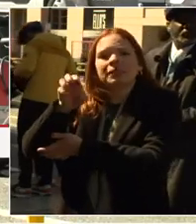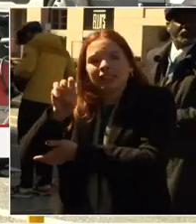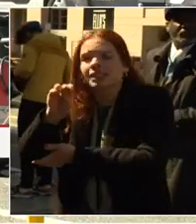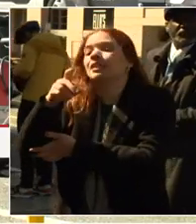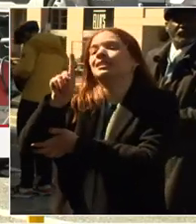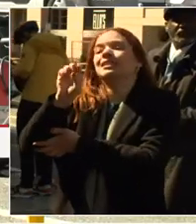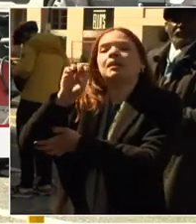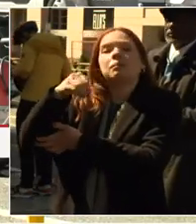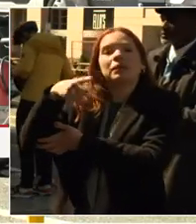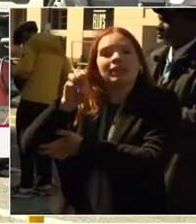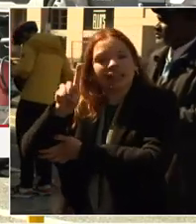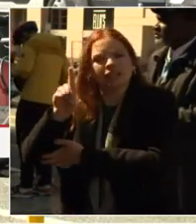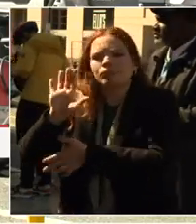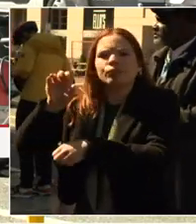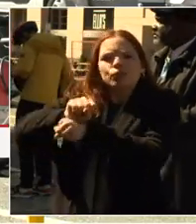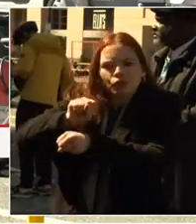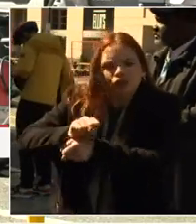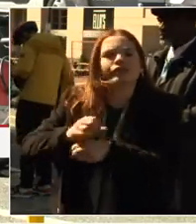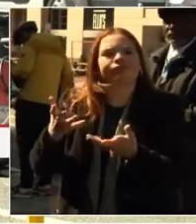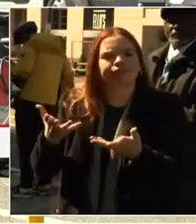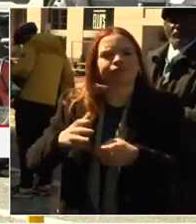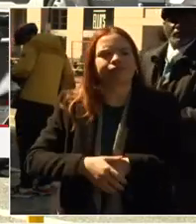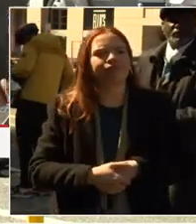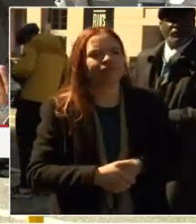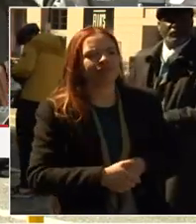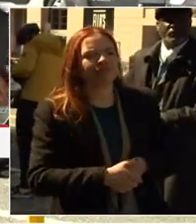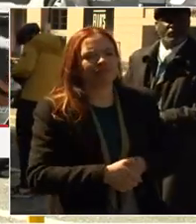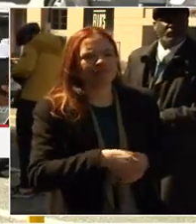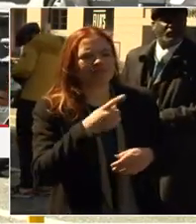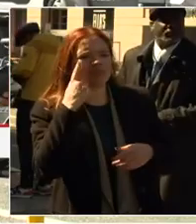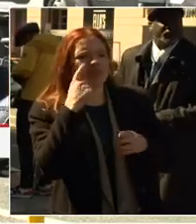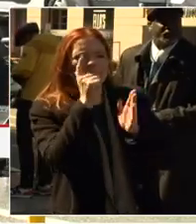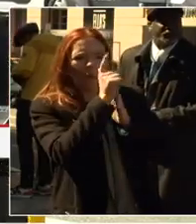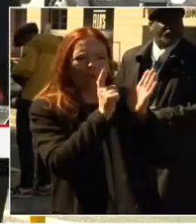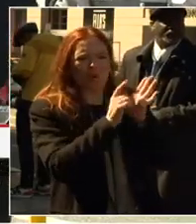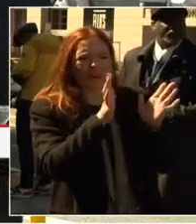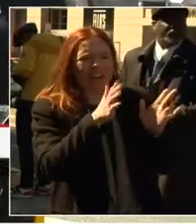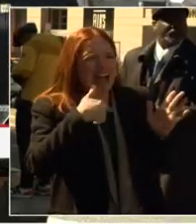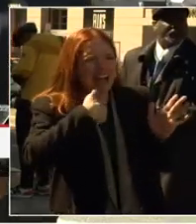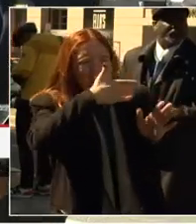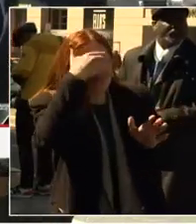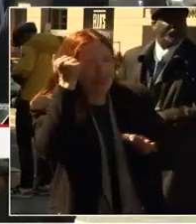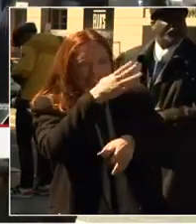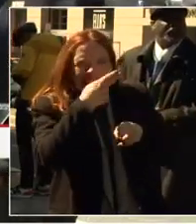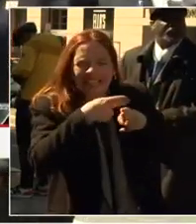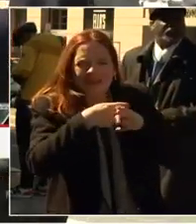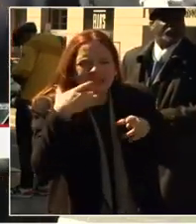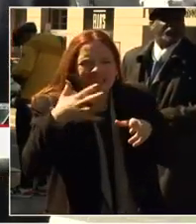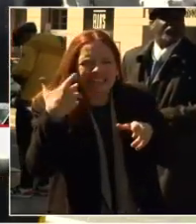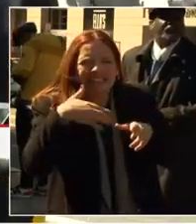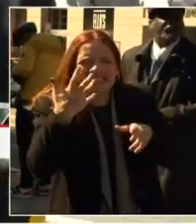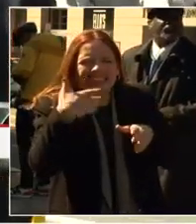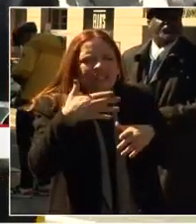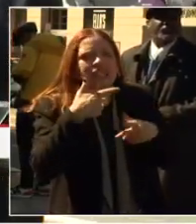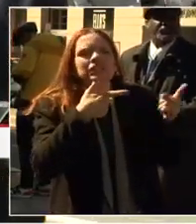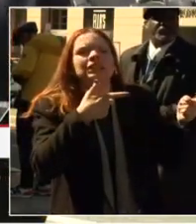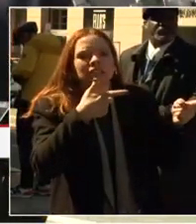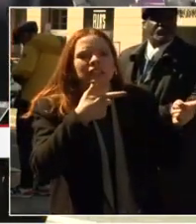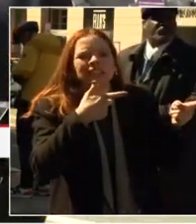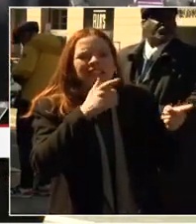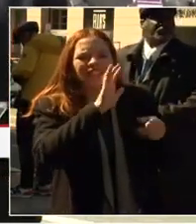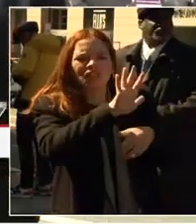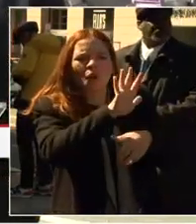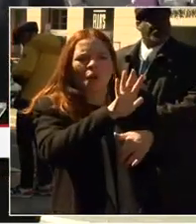work. Question for the attorney. I apologize that I've already forgotten. Vanessa. Thank you. Sorry. Can you tell us the scope